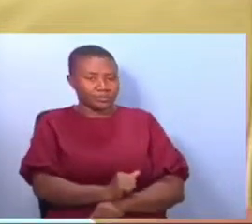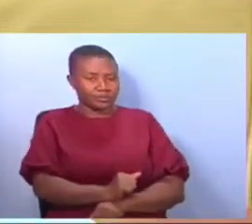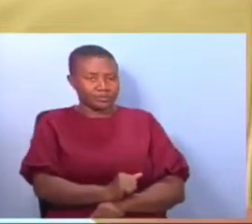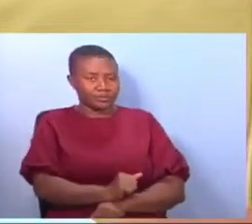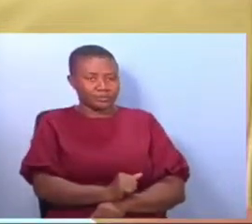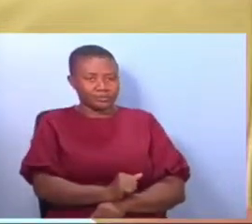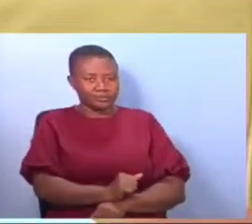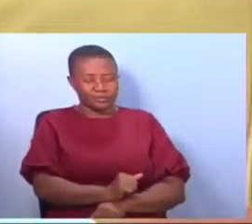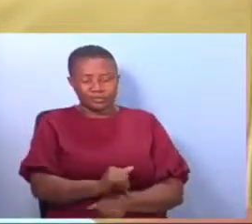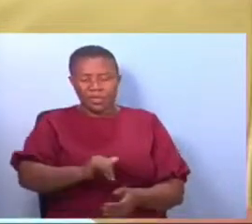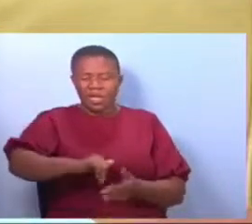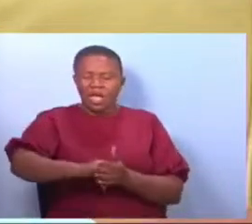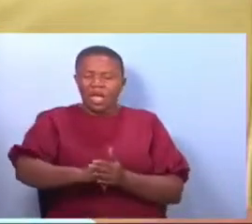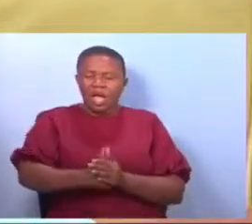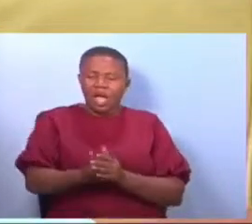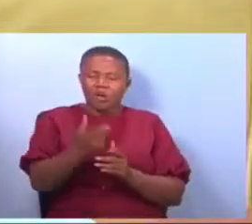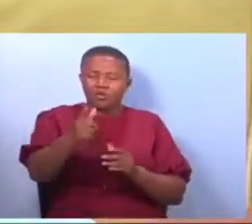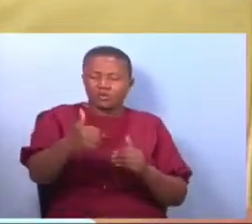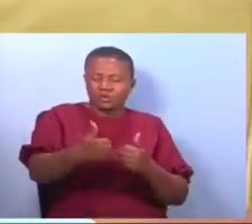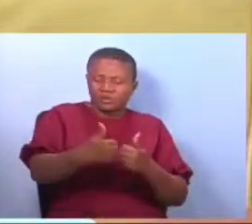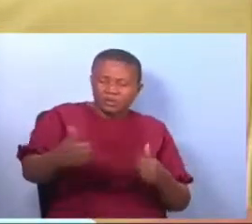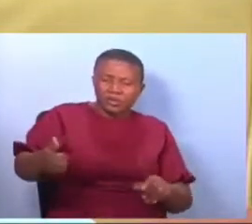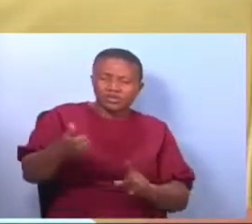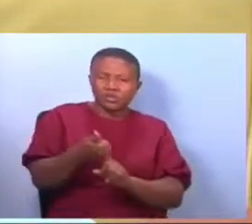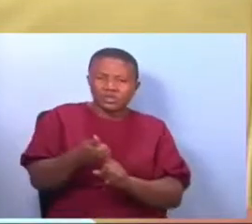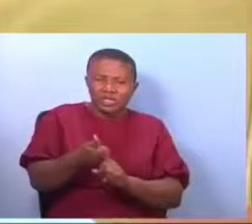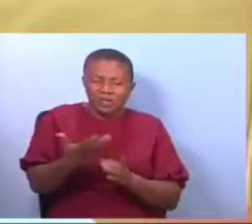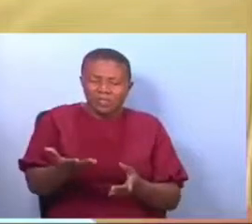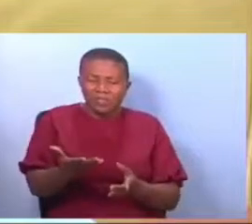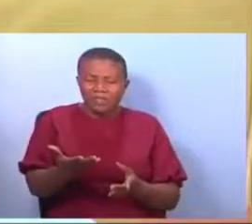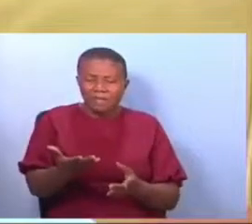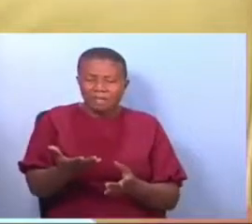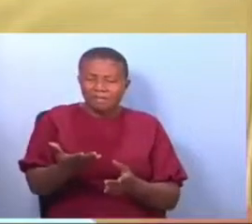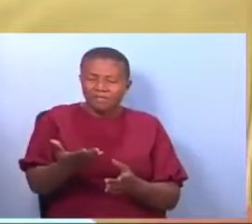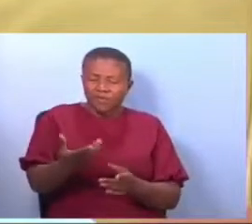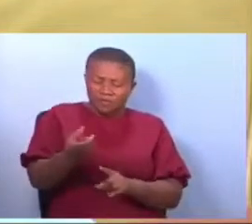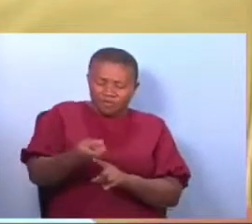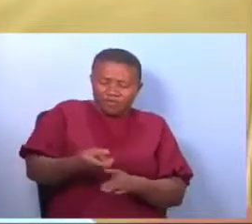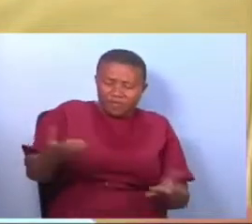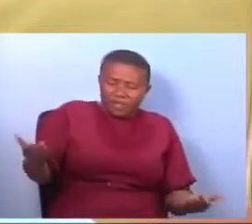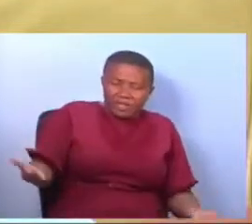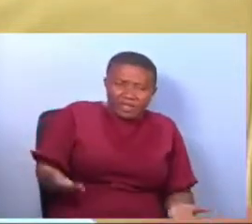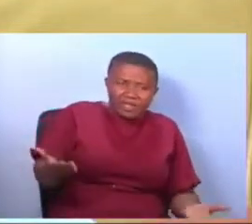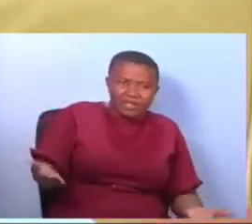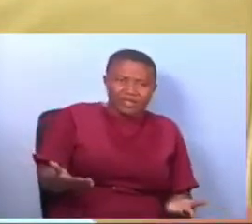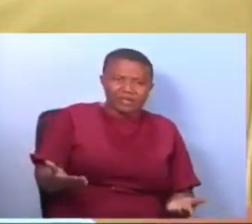How you distinguish yourself outside of this floor.